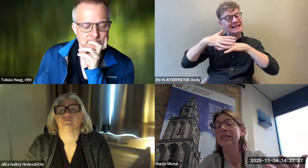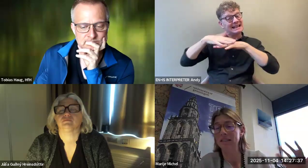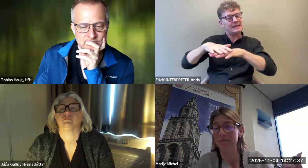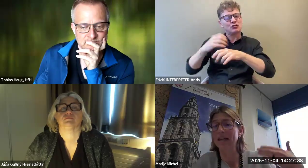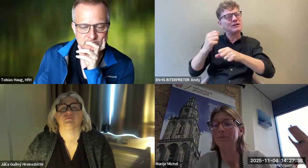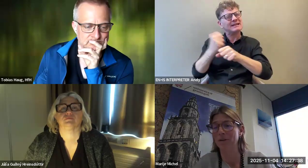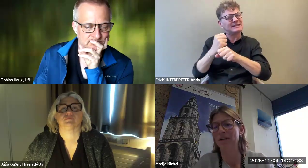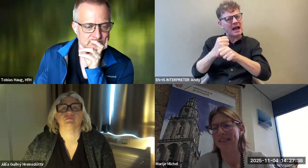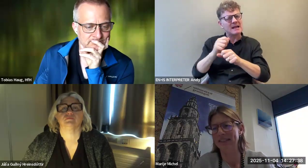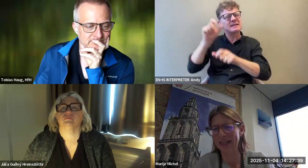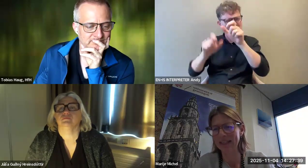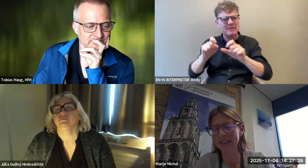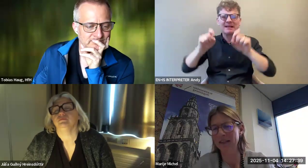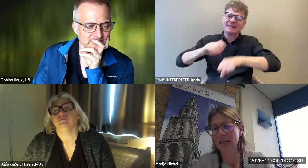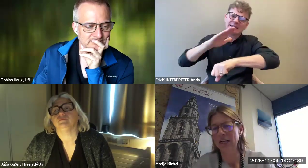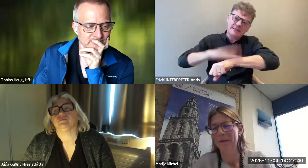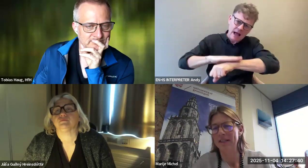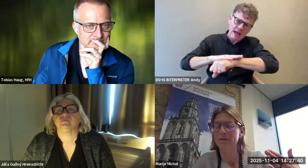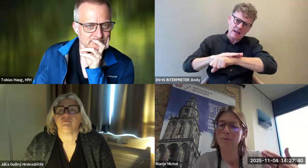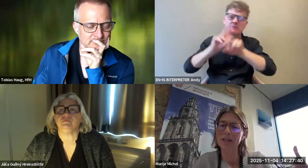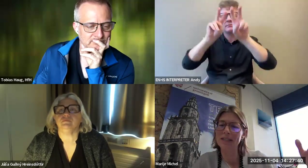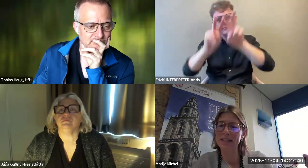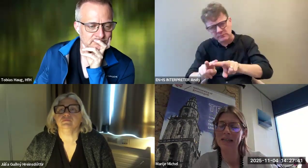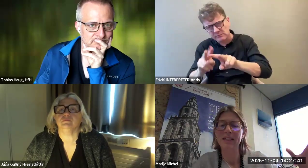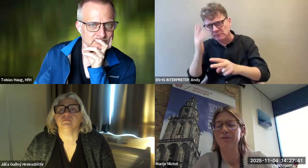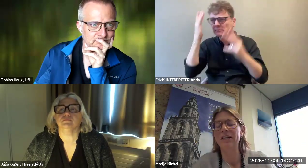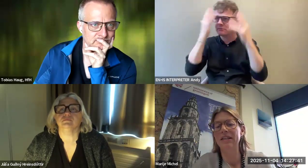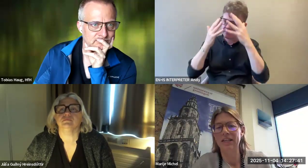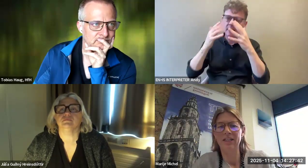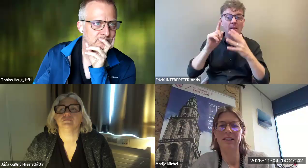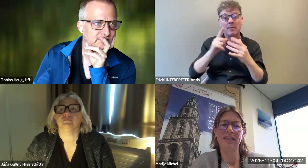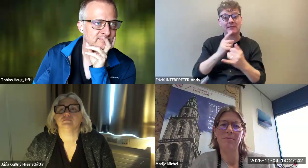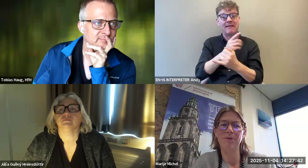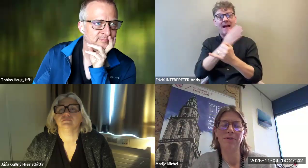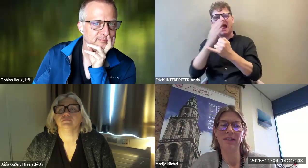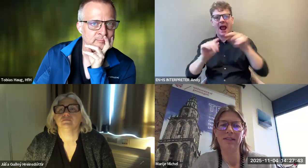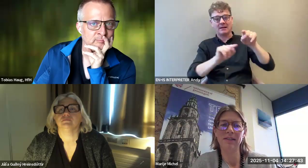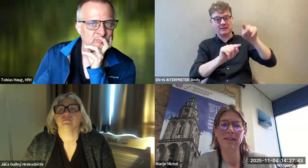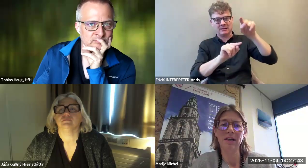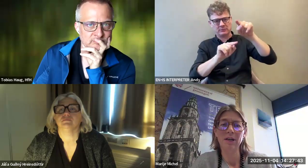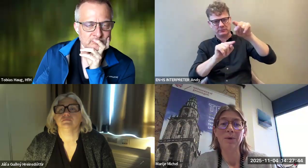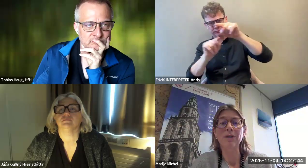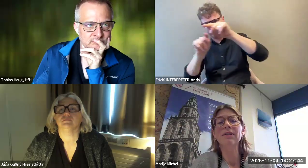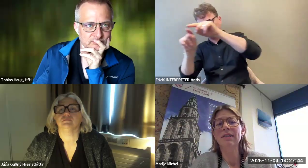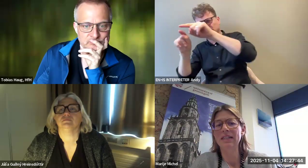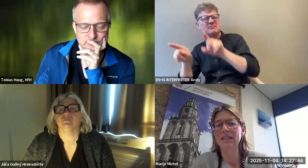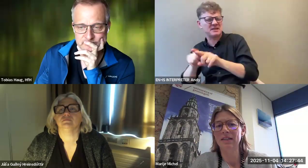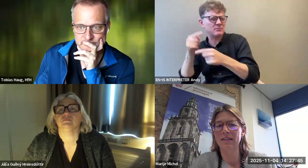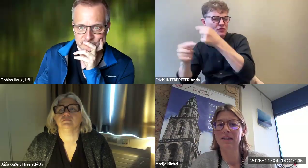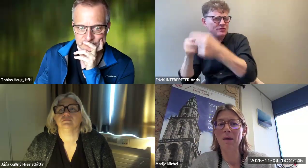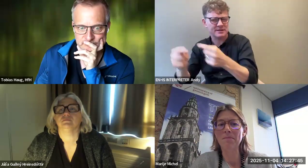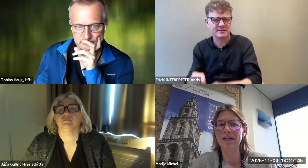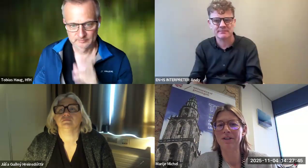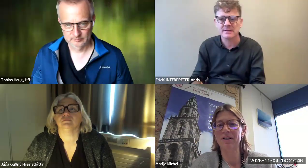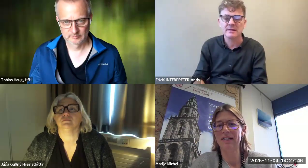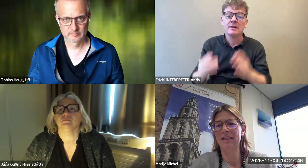task, people need some time to look at the text, but towards the end, they really engage in the same processes. We also see